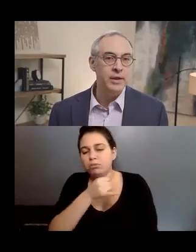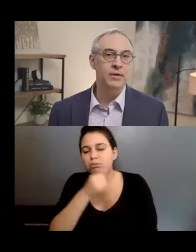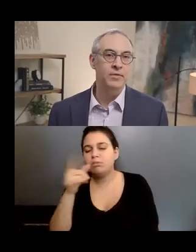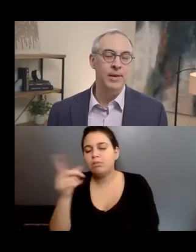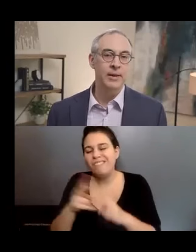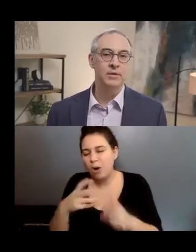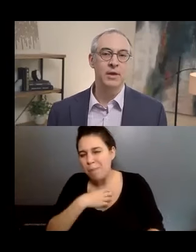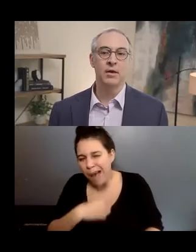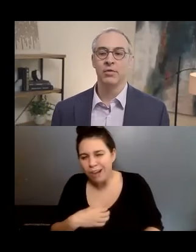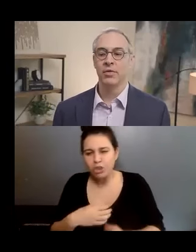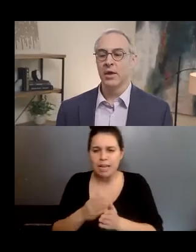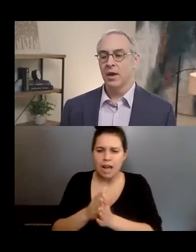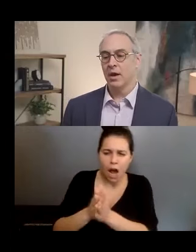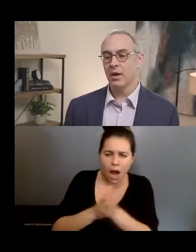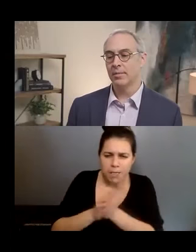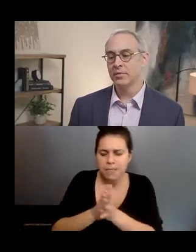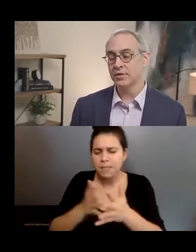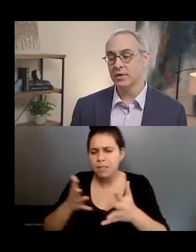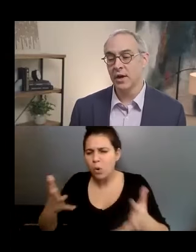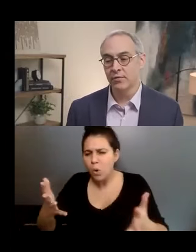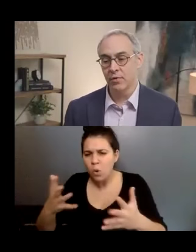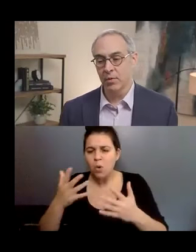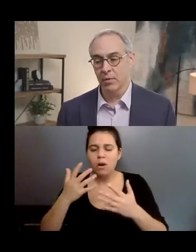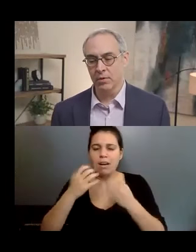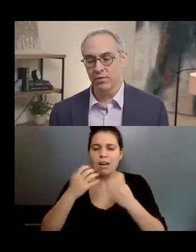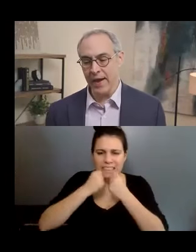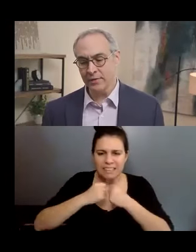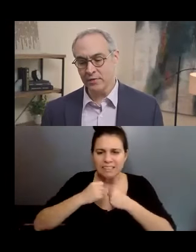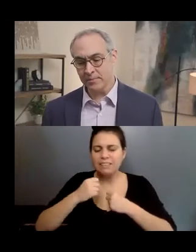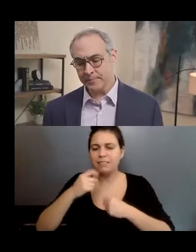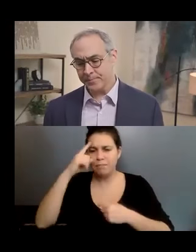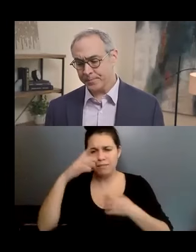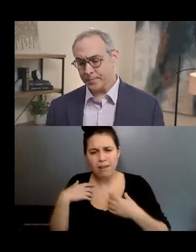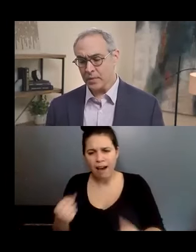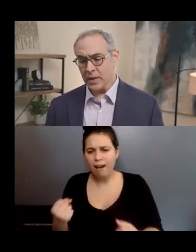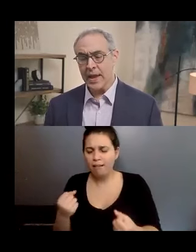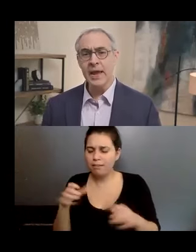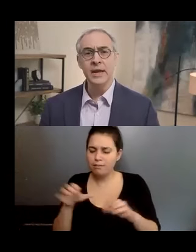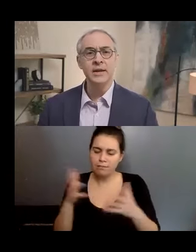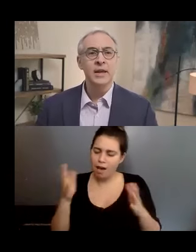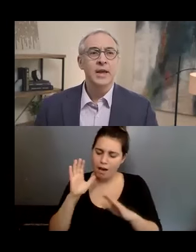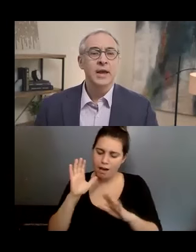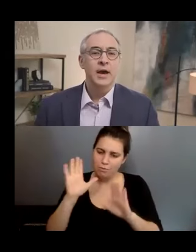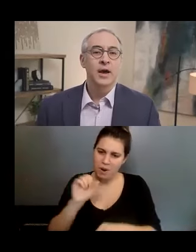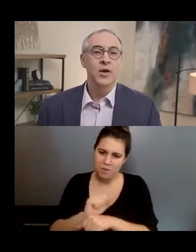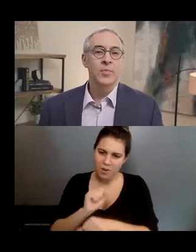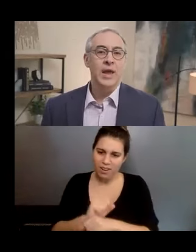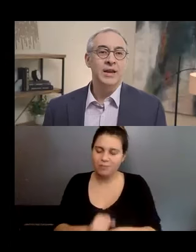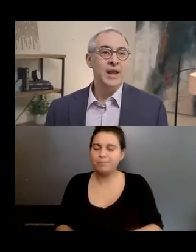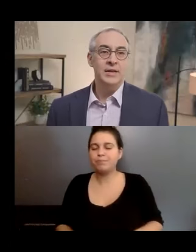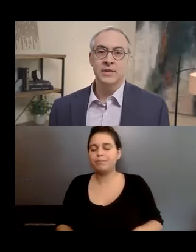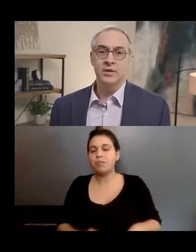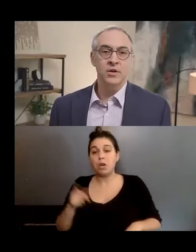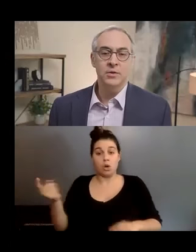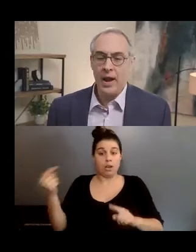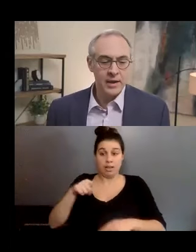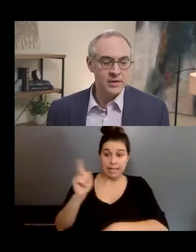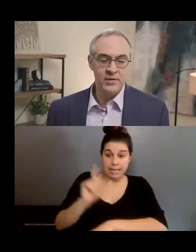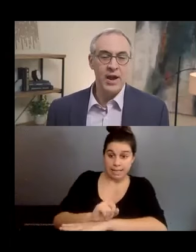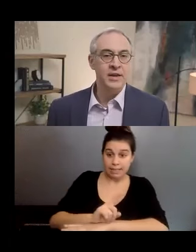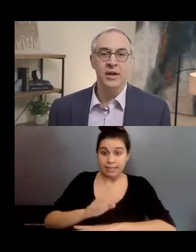really cares about mental health, does a ton of great work with vets. And he said,